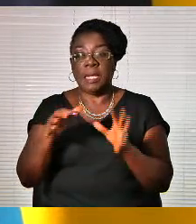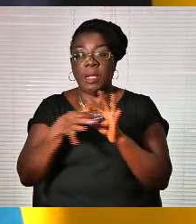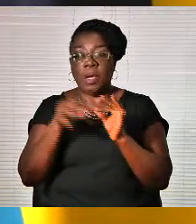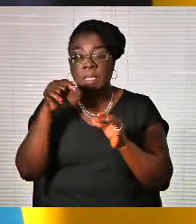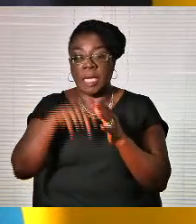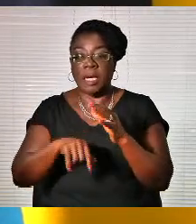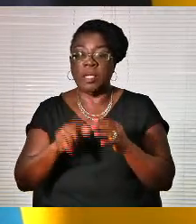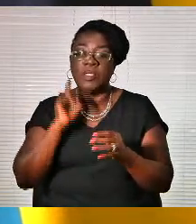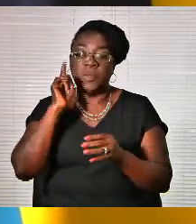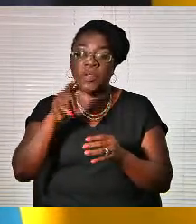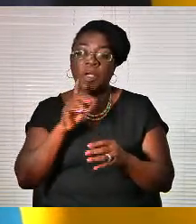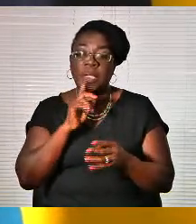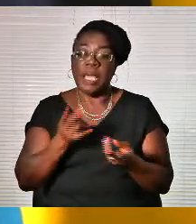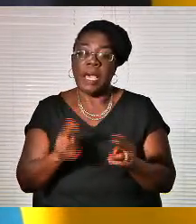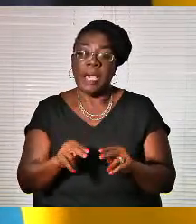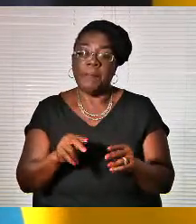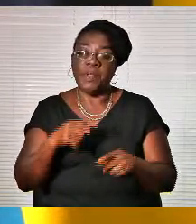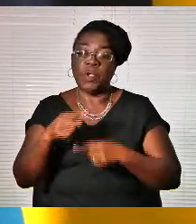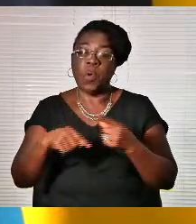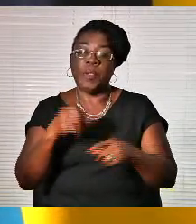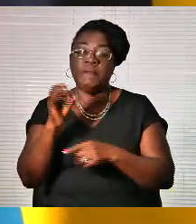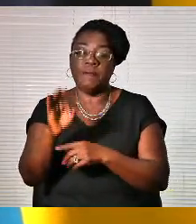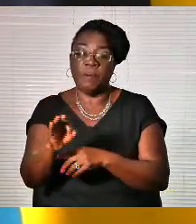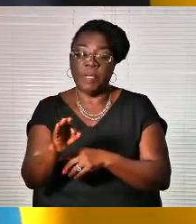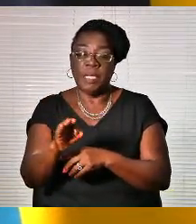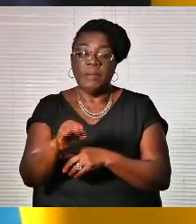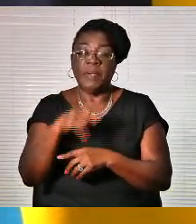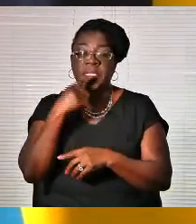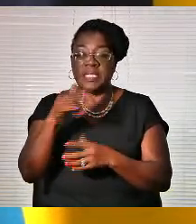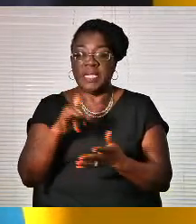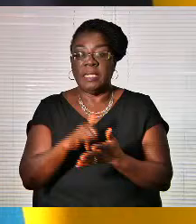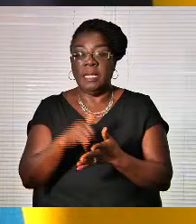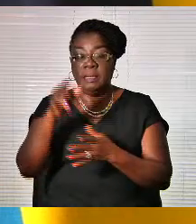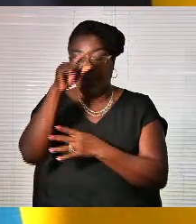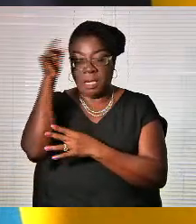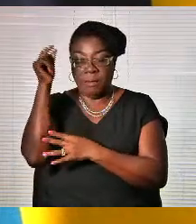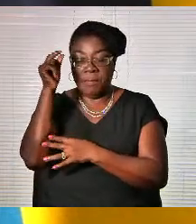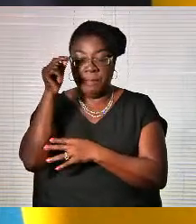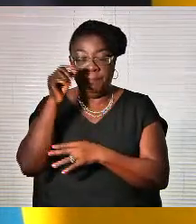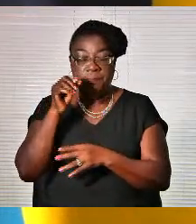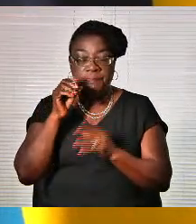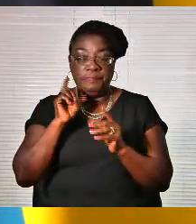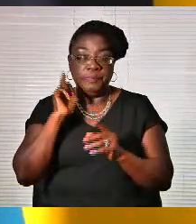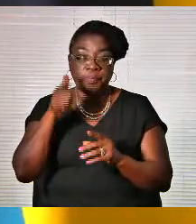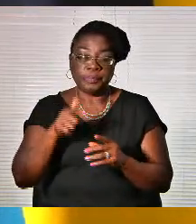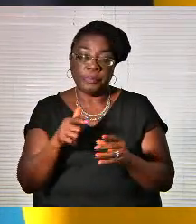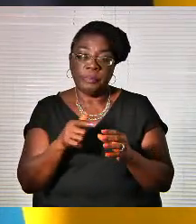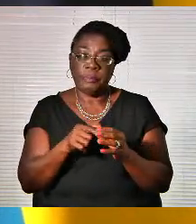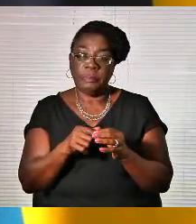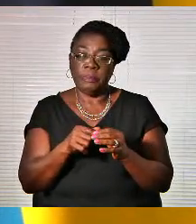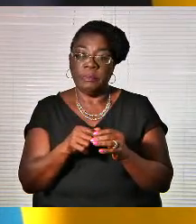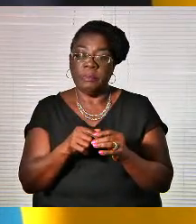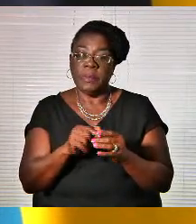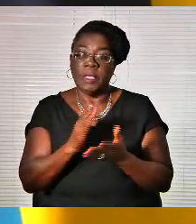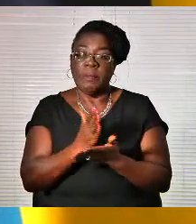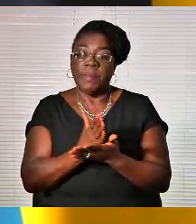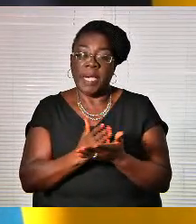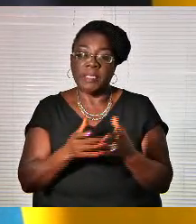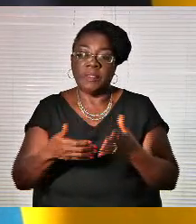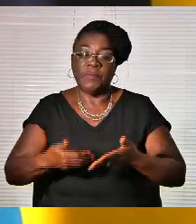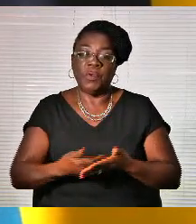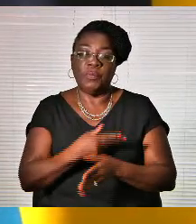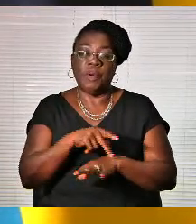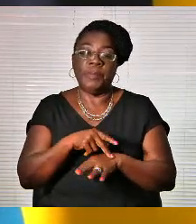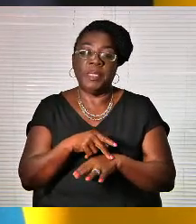considered going forward, but he did mention that the government would, or that he would consider locking down parts of New Providence in